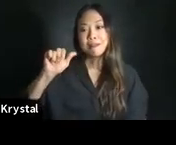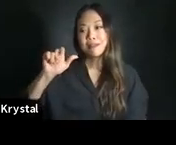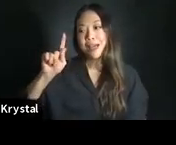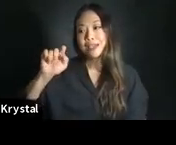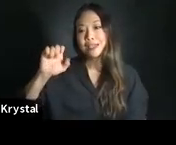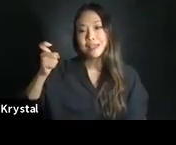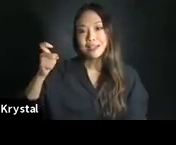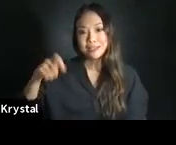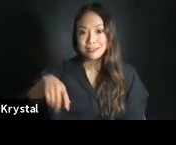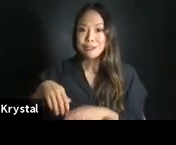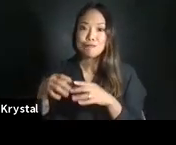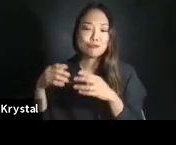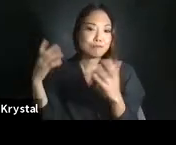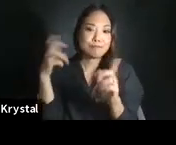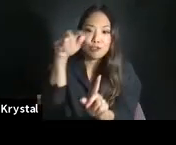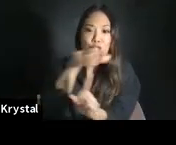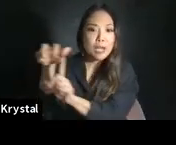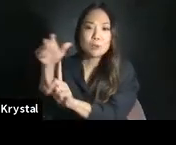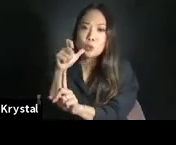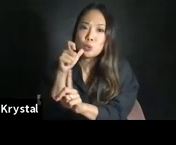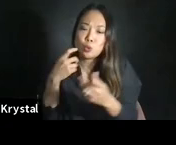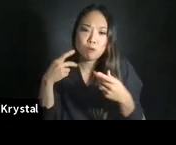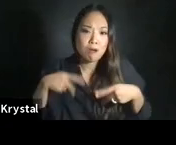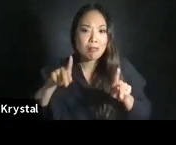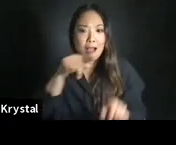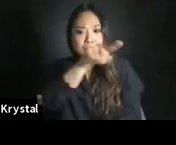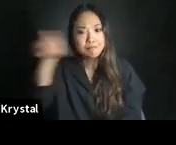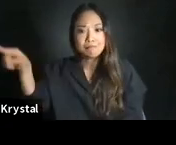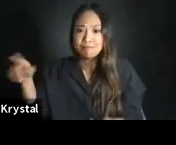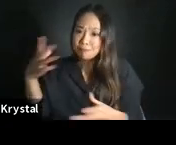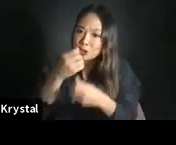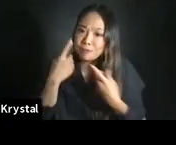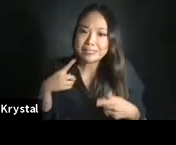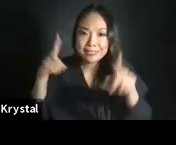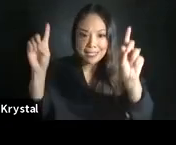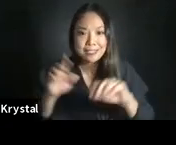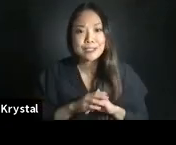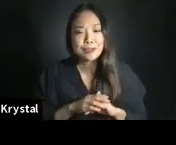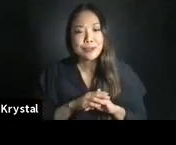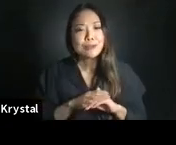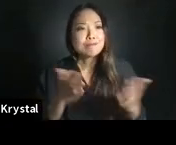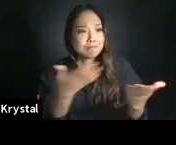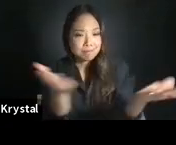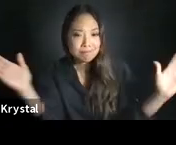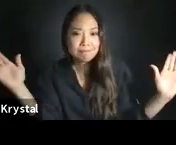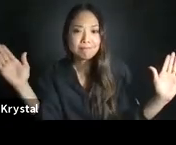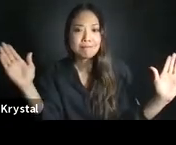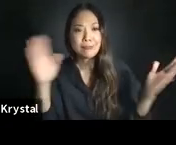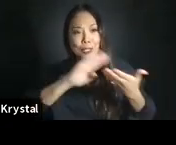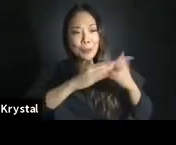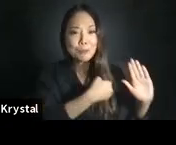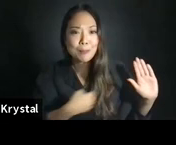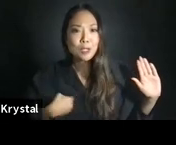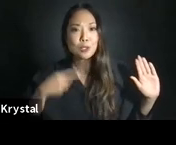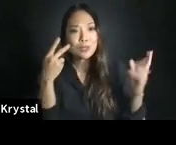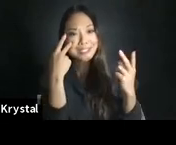inspired others to achieve success to all the latinx members of our community we see you we celebrate you and we